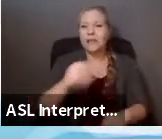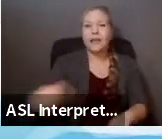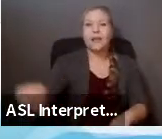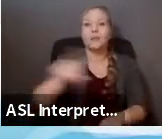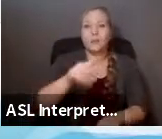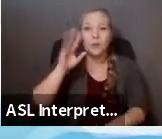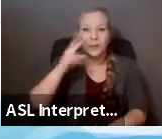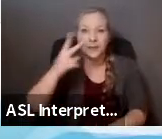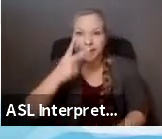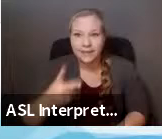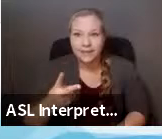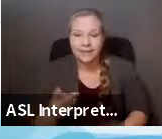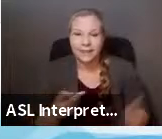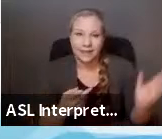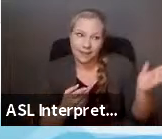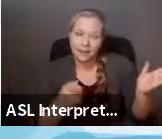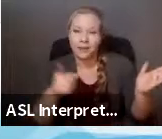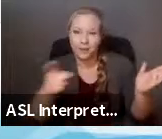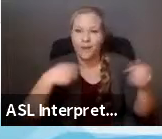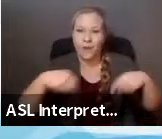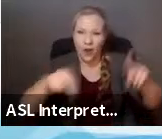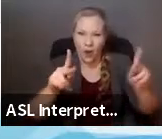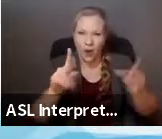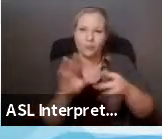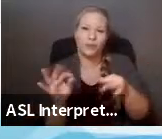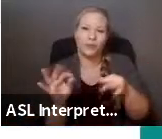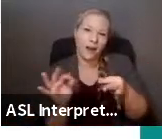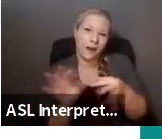with those areas. Next slide.